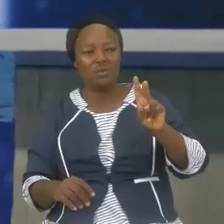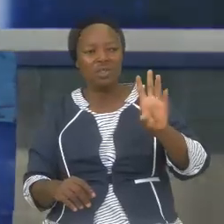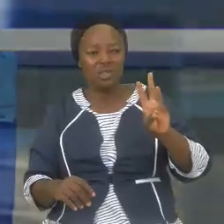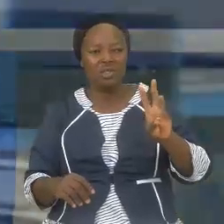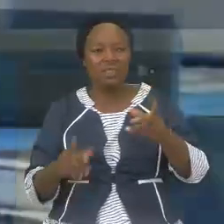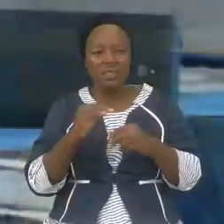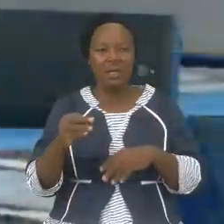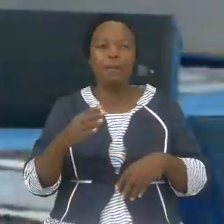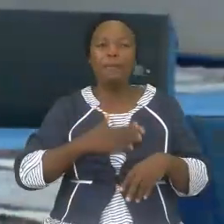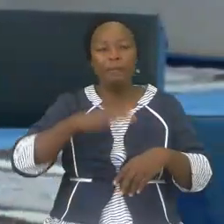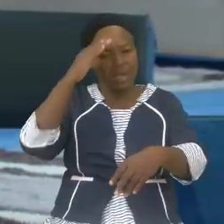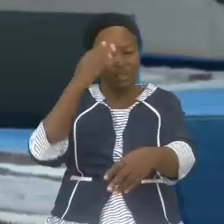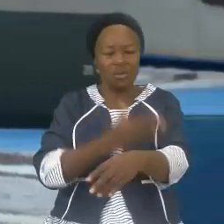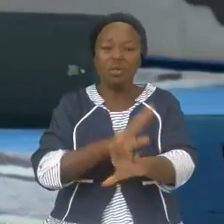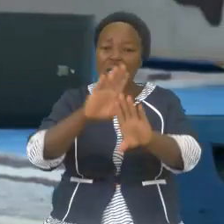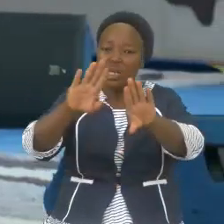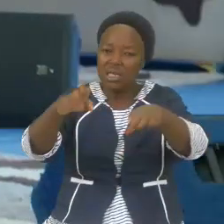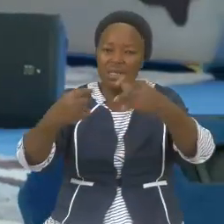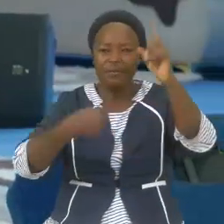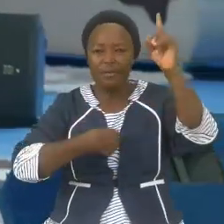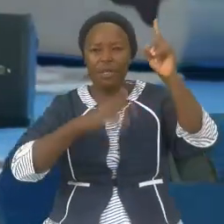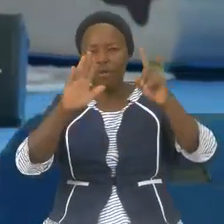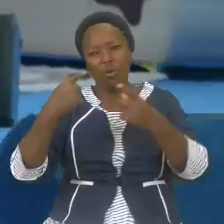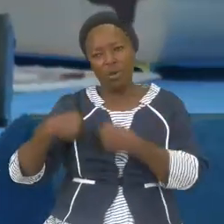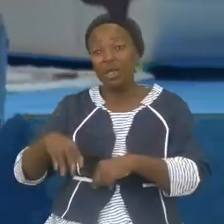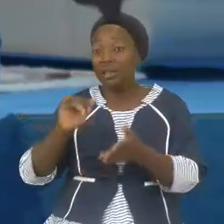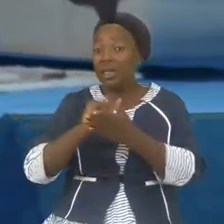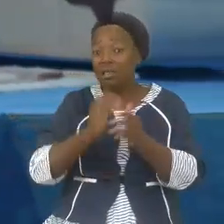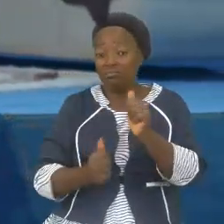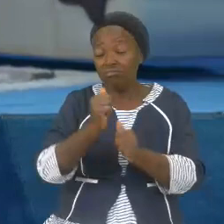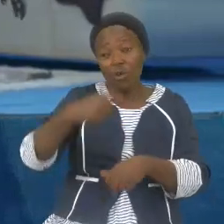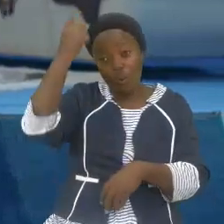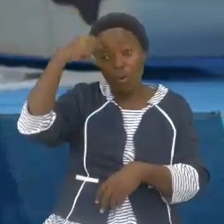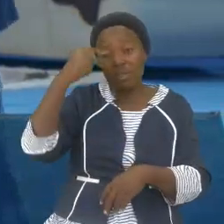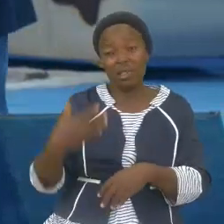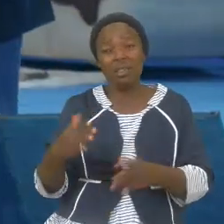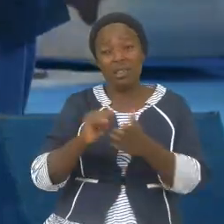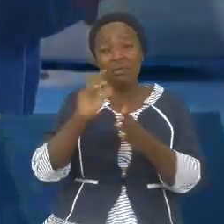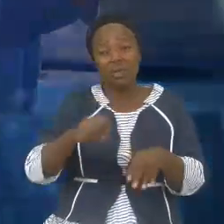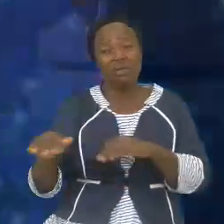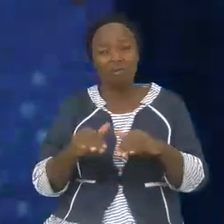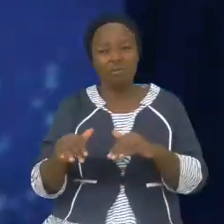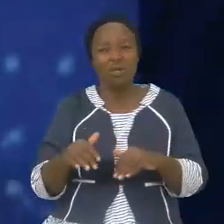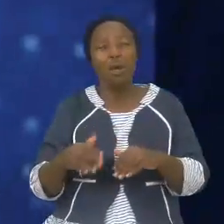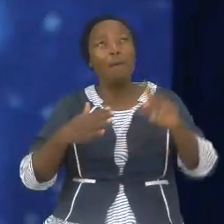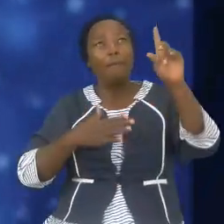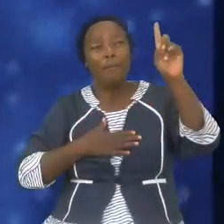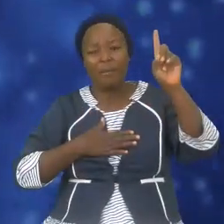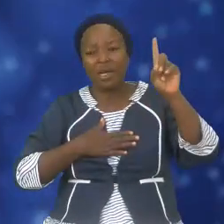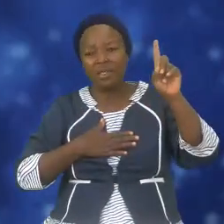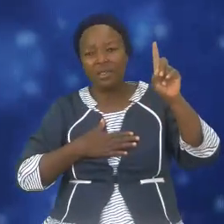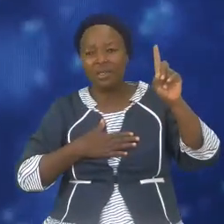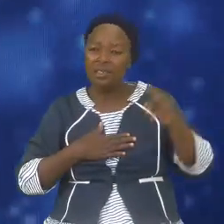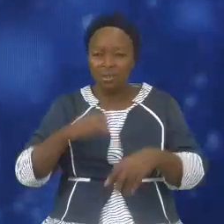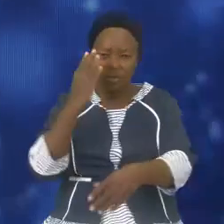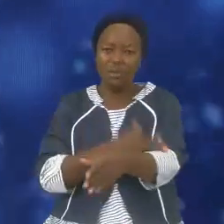son, give me thine heart. That's the wisest thing you can do. My son, give me thine heart,